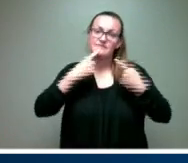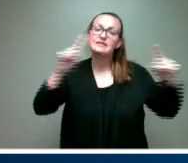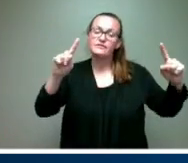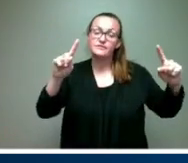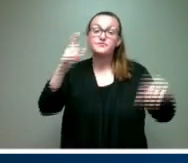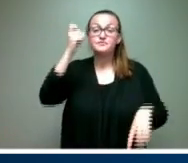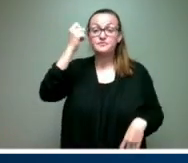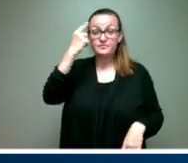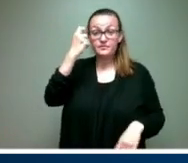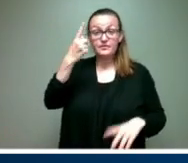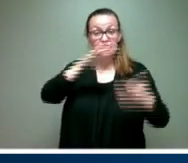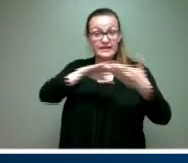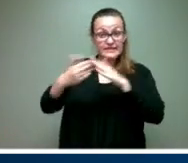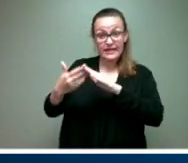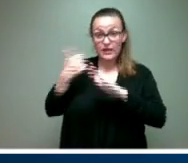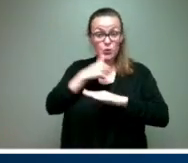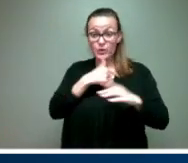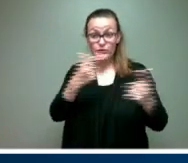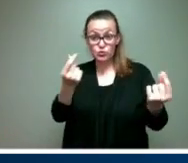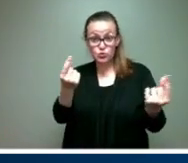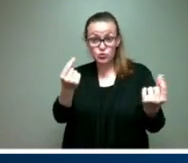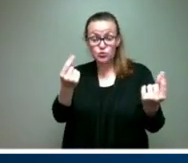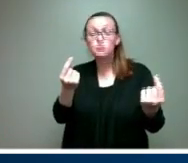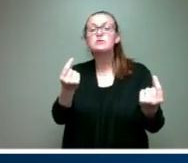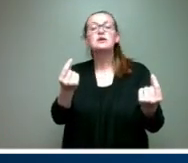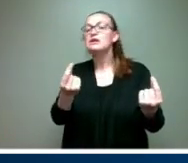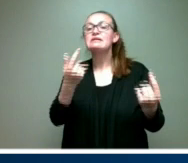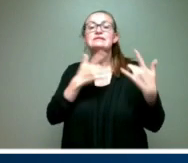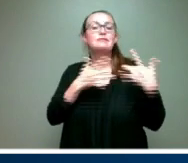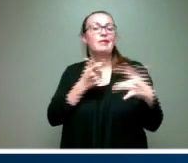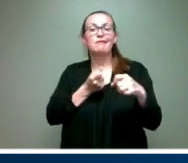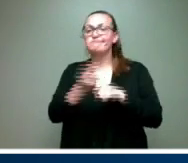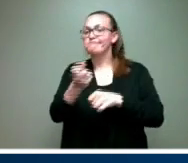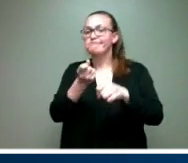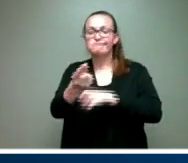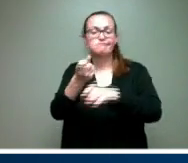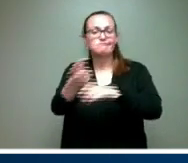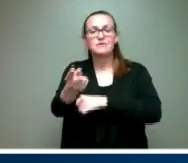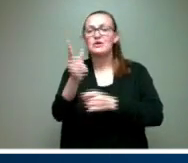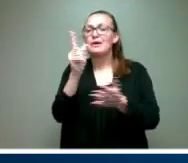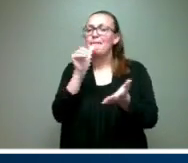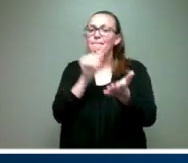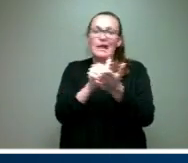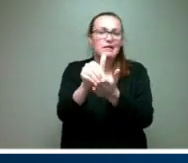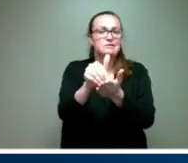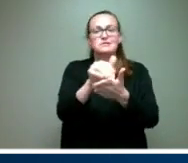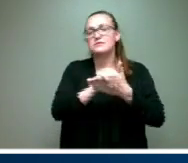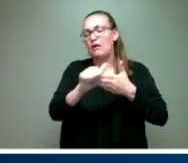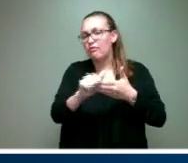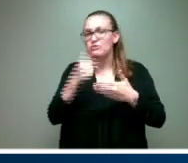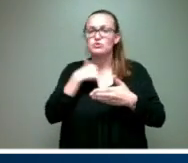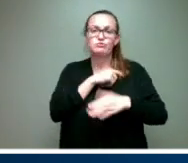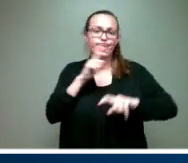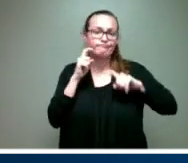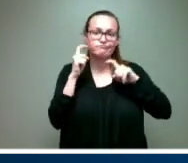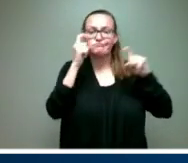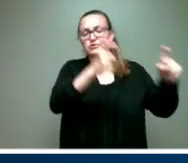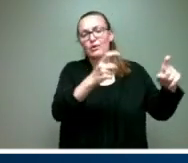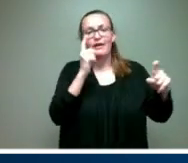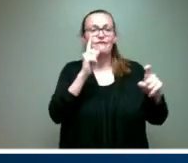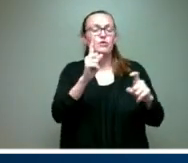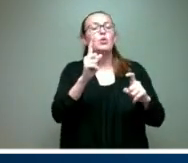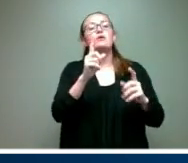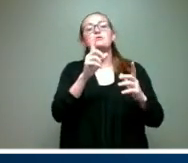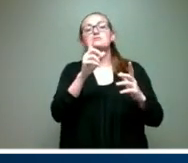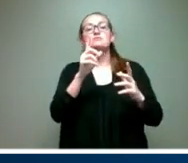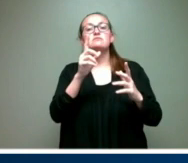We grant millions each year, just typically, to human service organizations who are working now in partnership to help